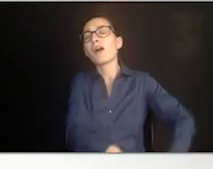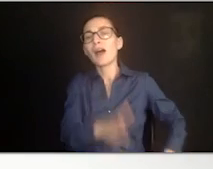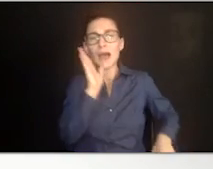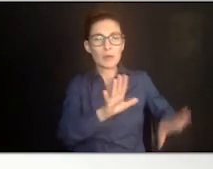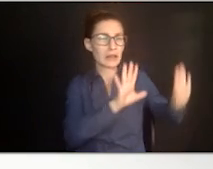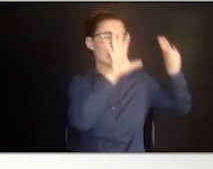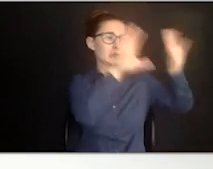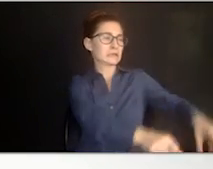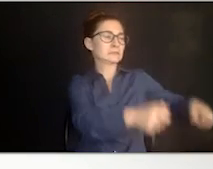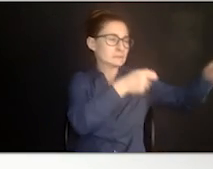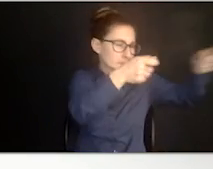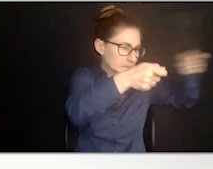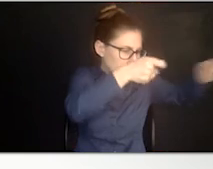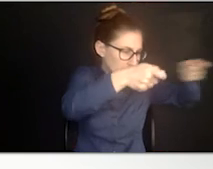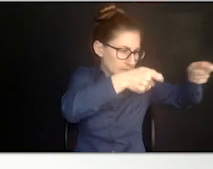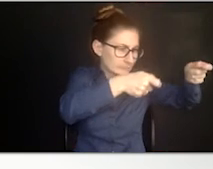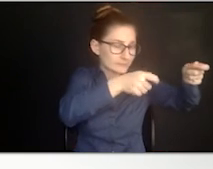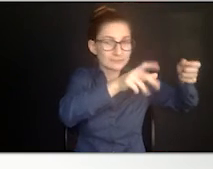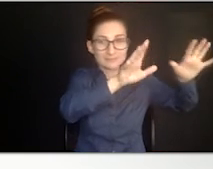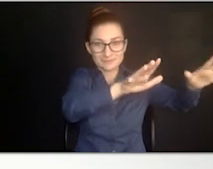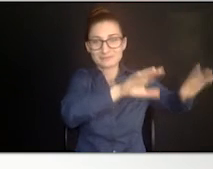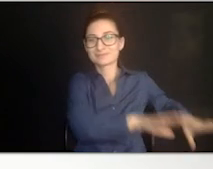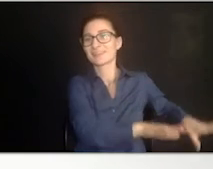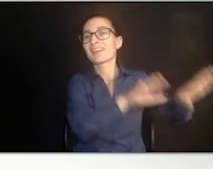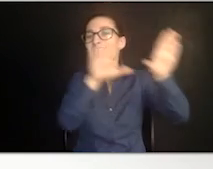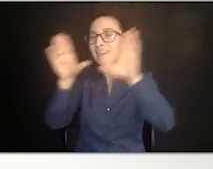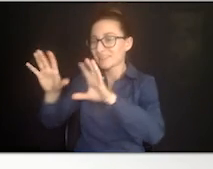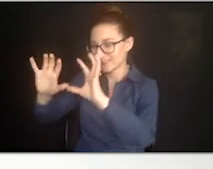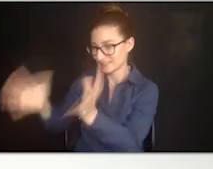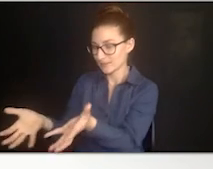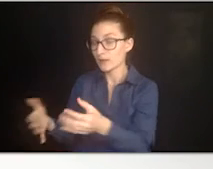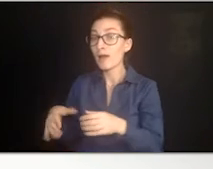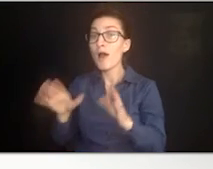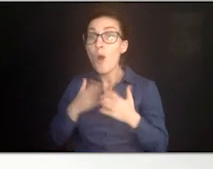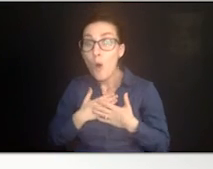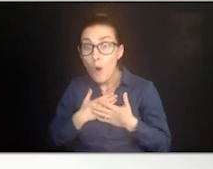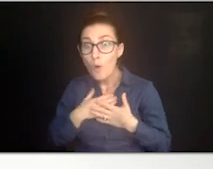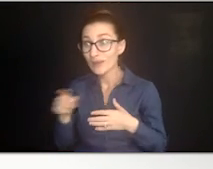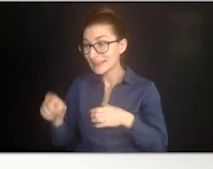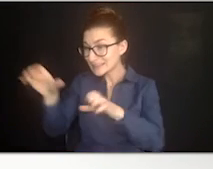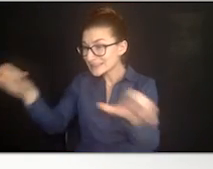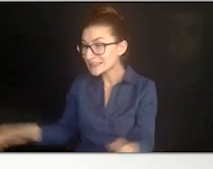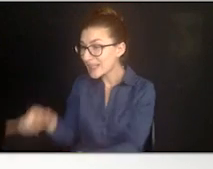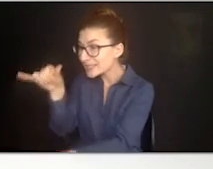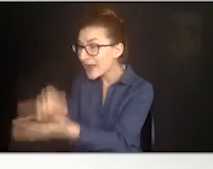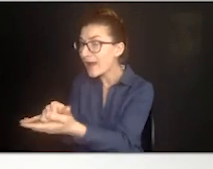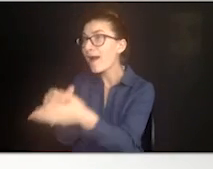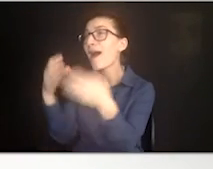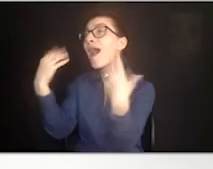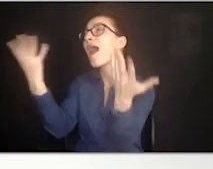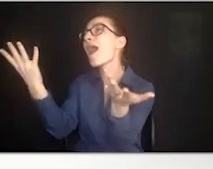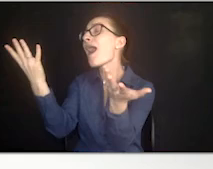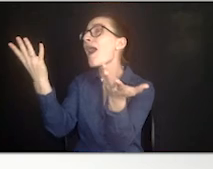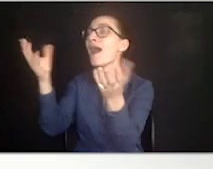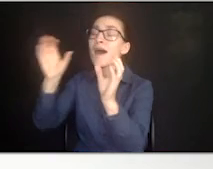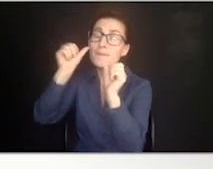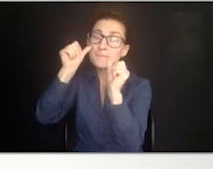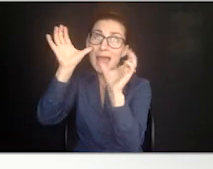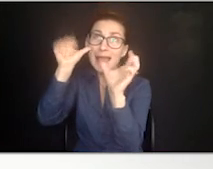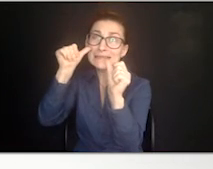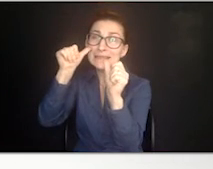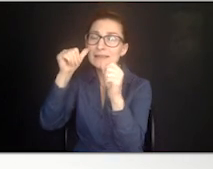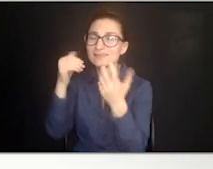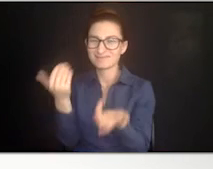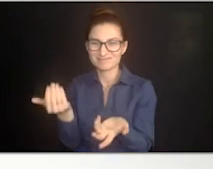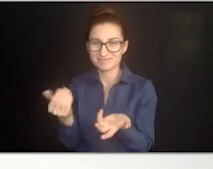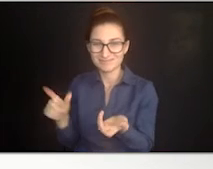them. The other camp is the, oh my gosh, he did that? That's so amazing. And it